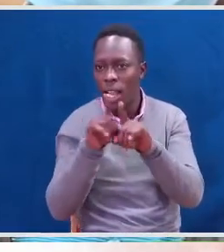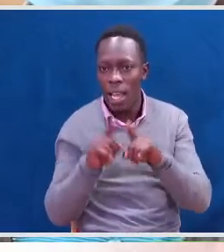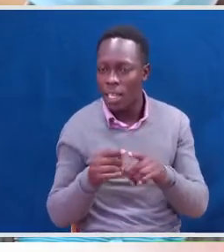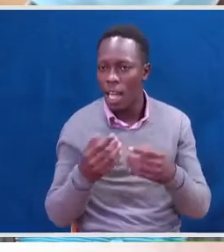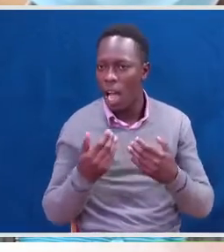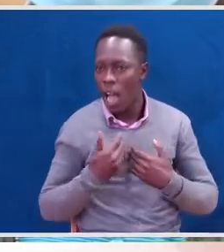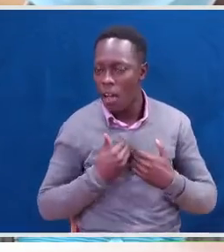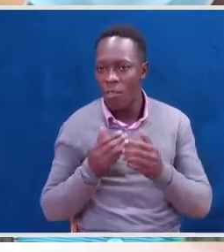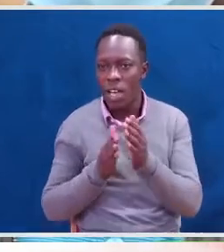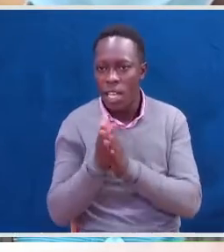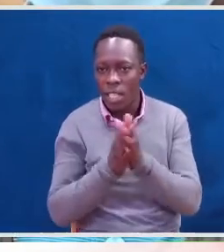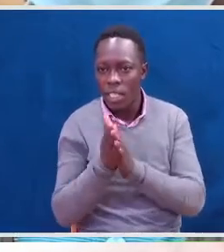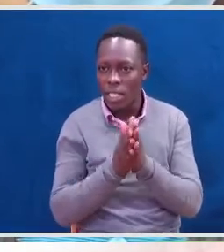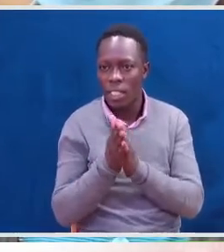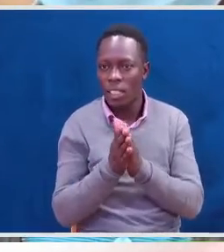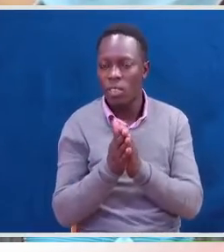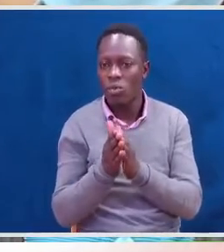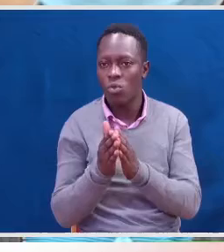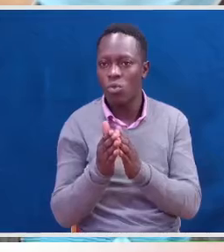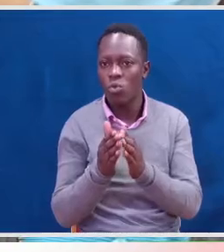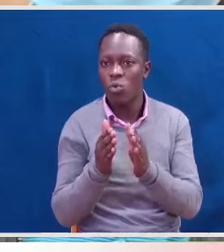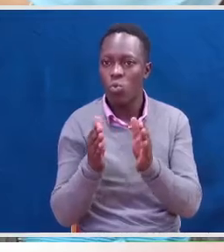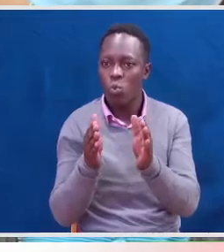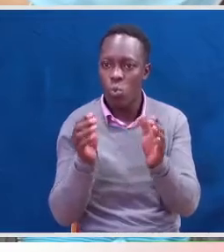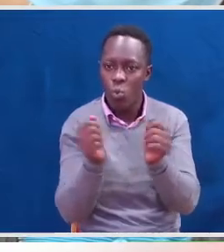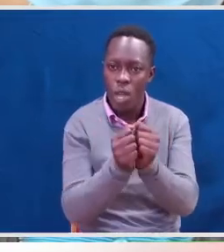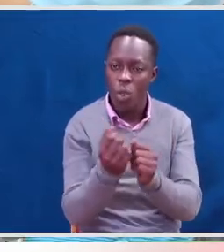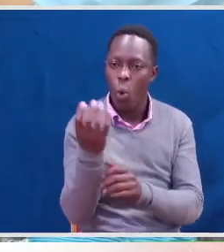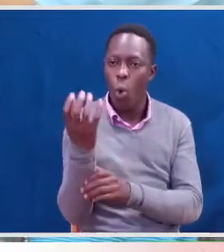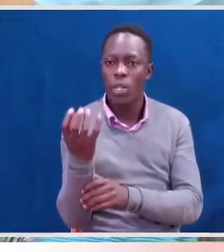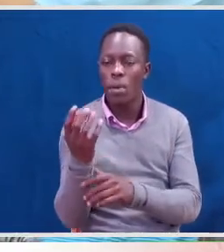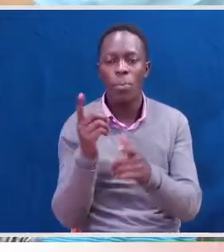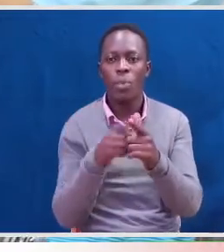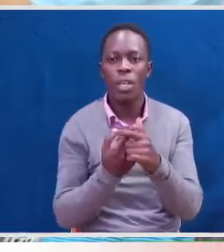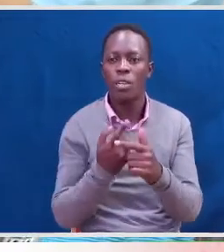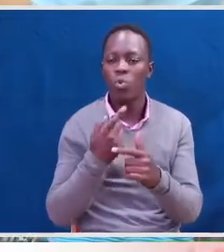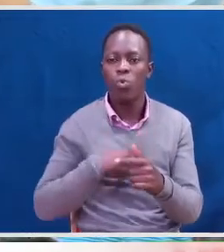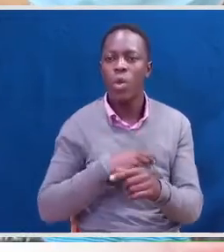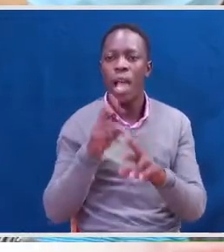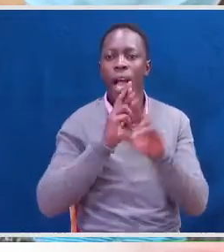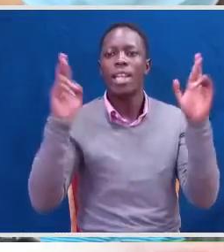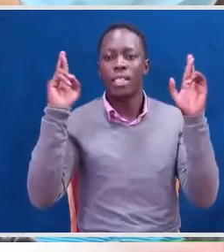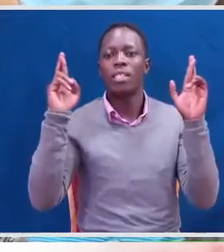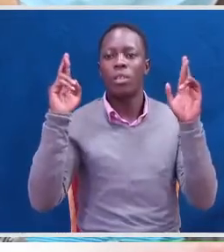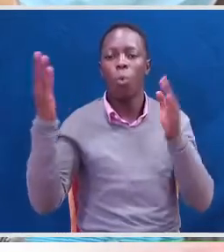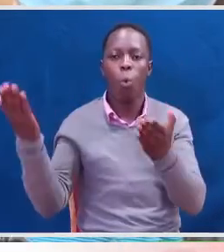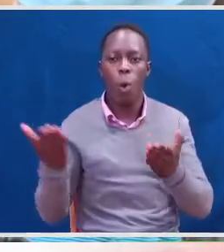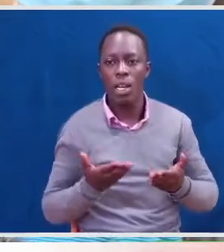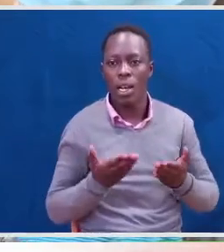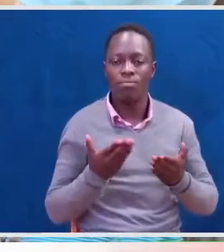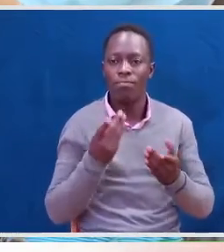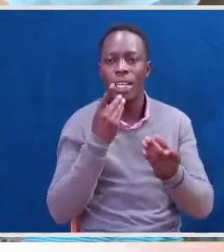we have that interest in having an alliance with ODM, then we'll be ready to have them on the table.